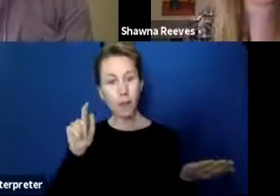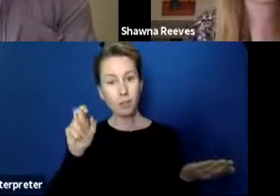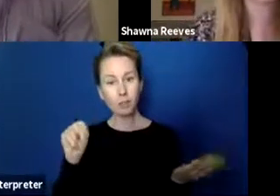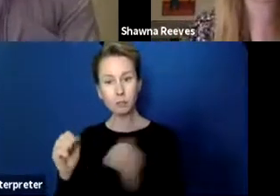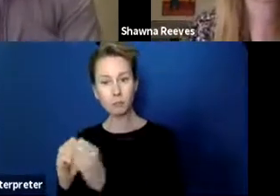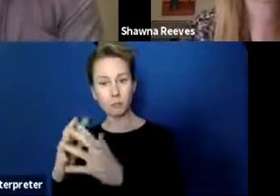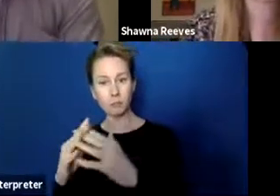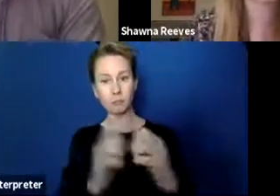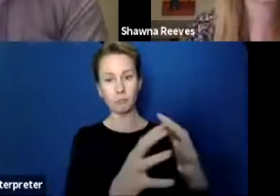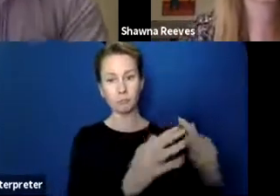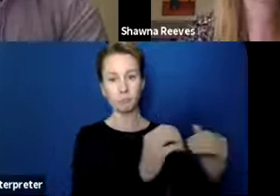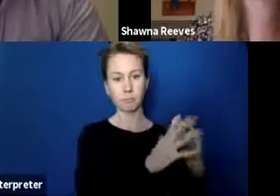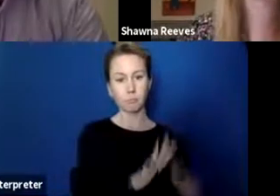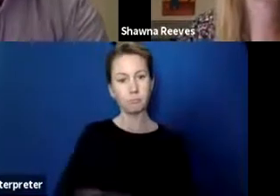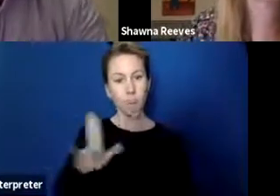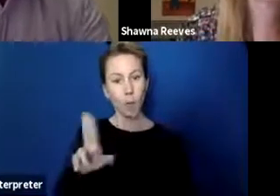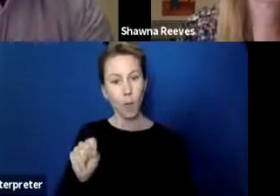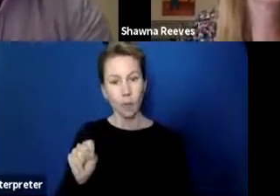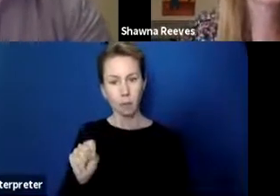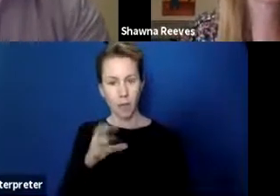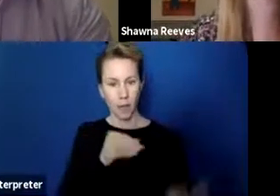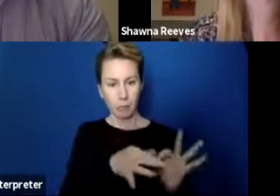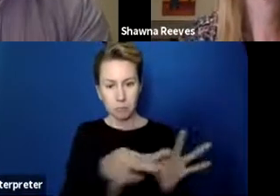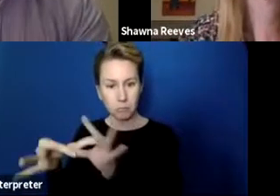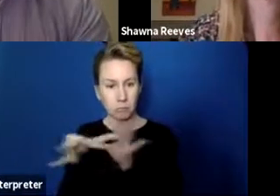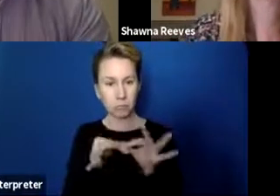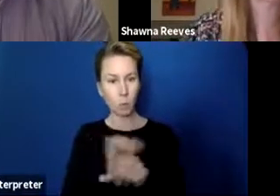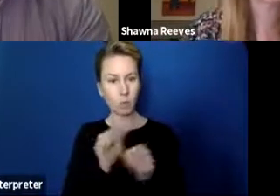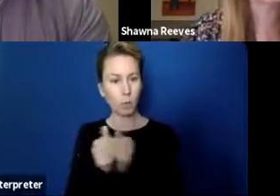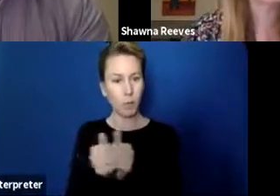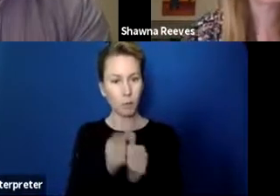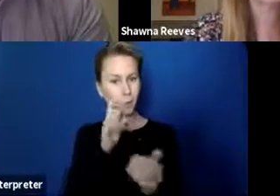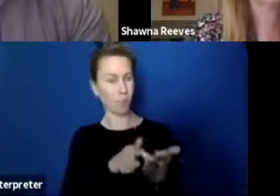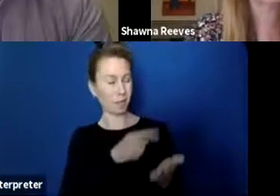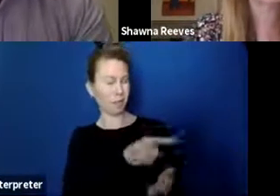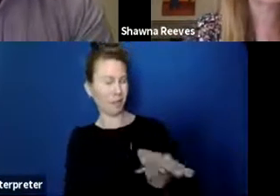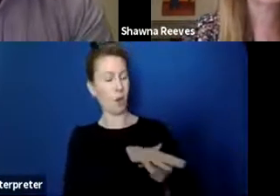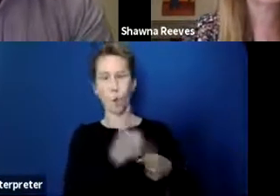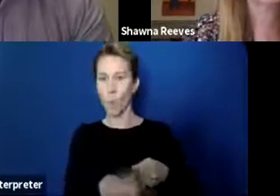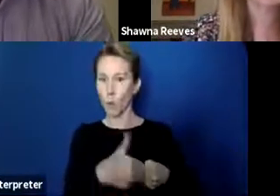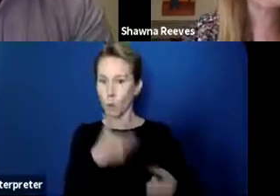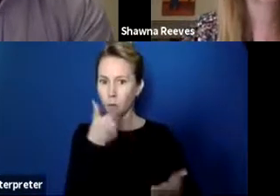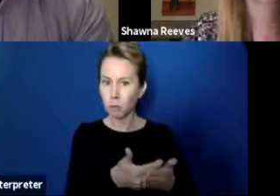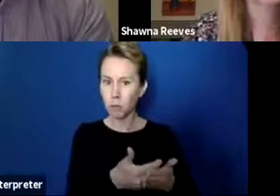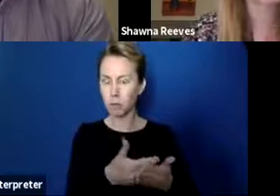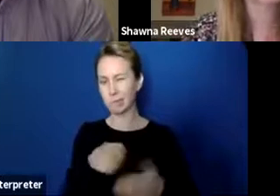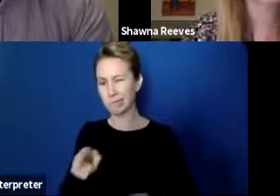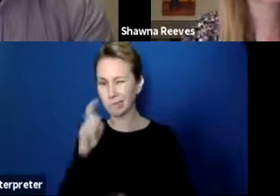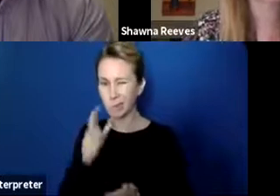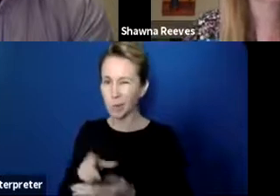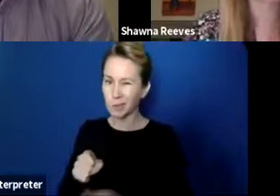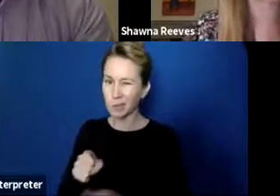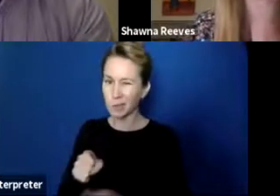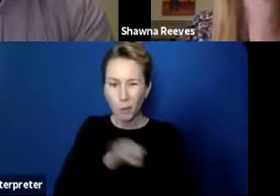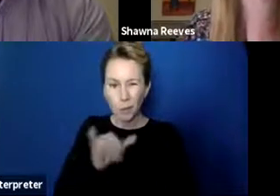to include older adults in those policies. So I think the framework is like the sort of a local elder